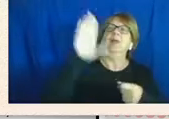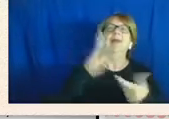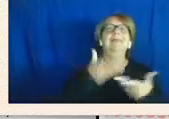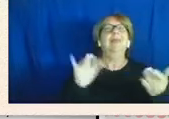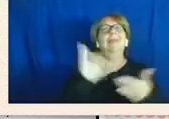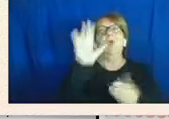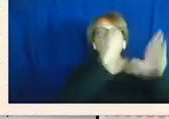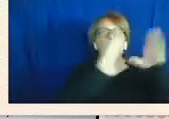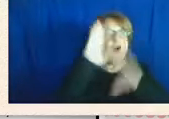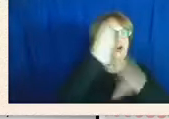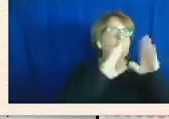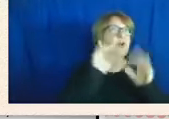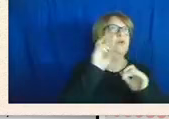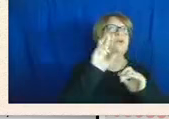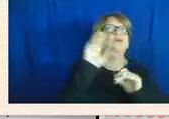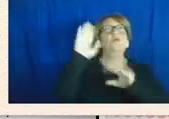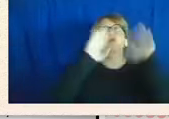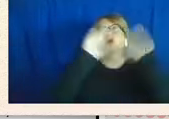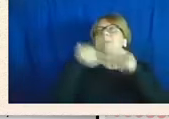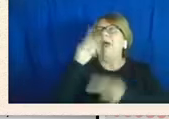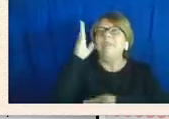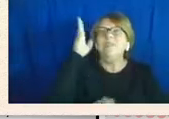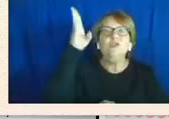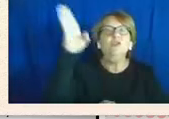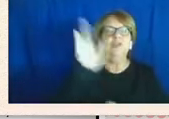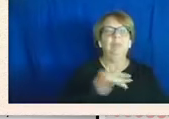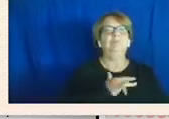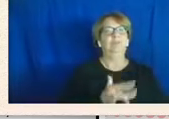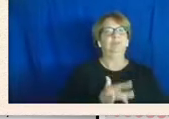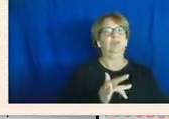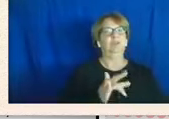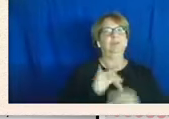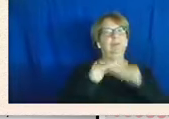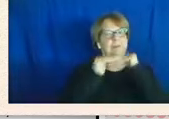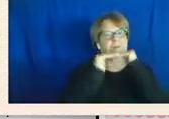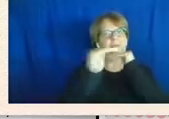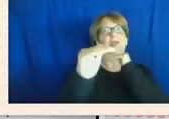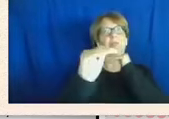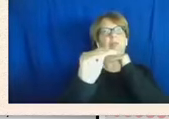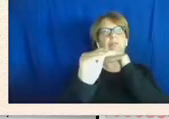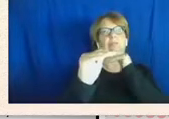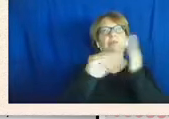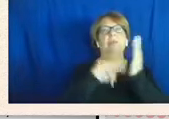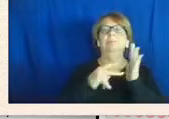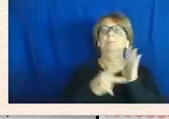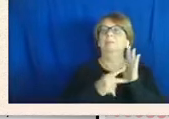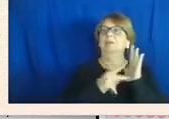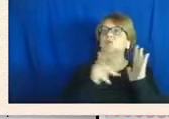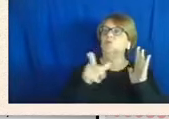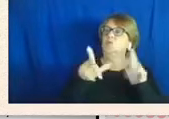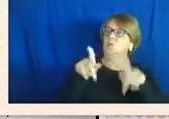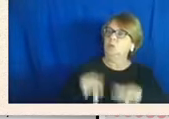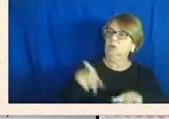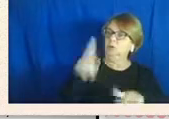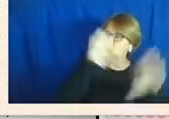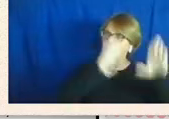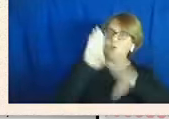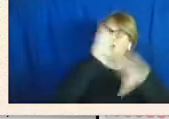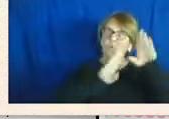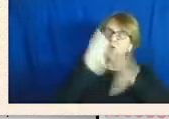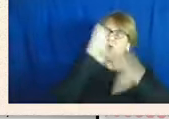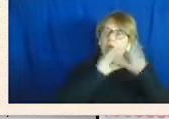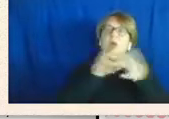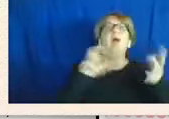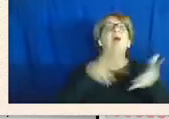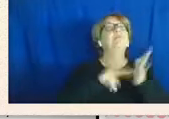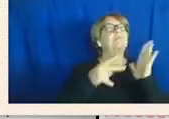future tends to be a relatively stable phenomena, meaning that if you're a person who worries a lot, you're probably going to be a person who continues to